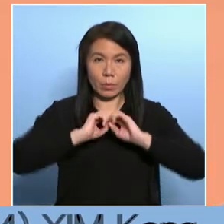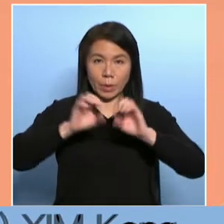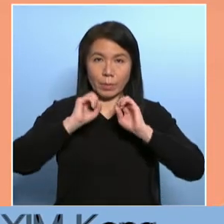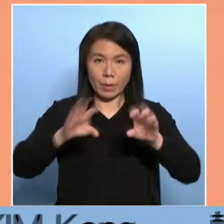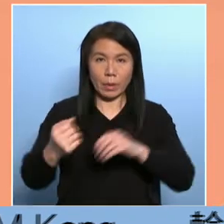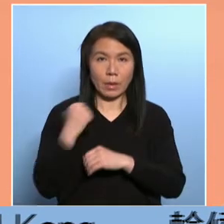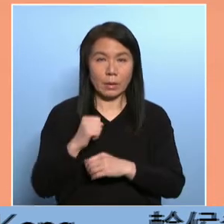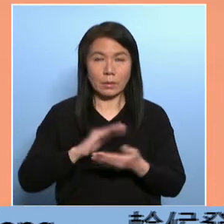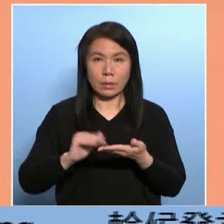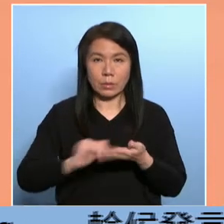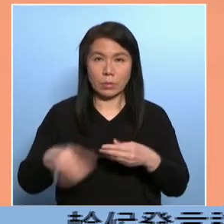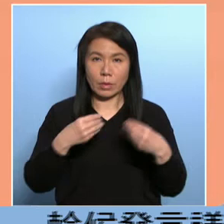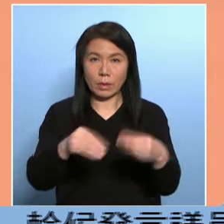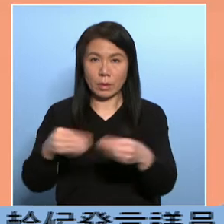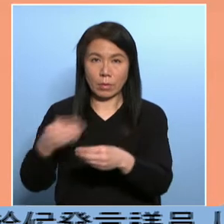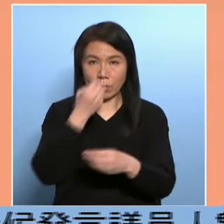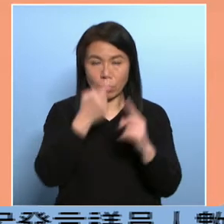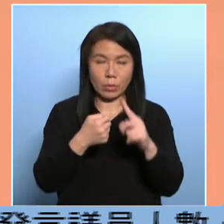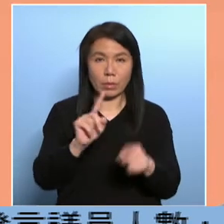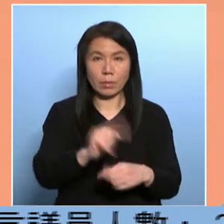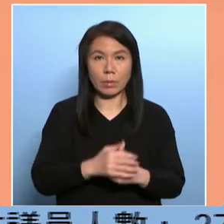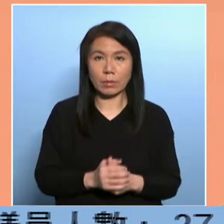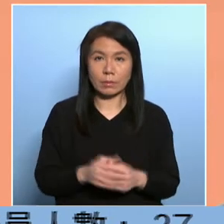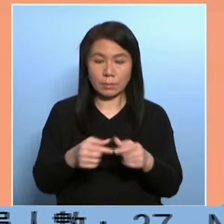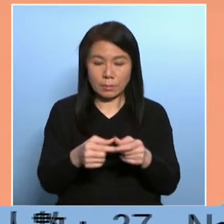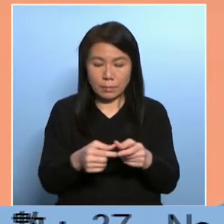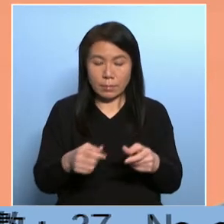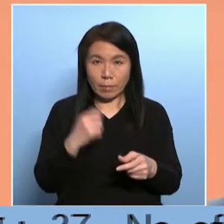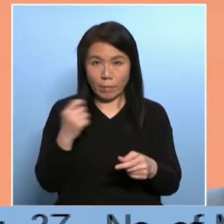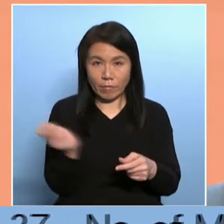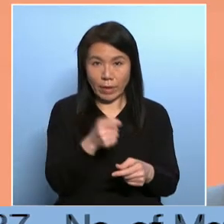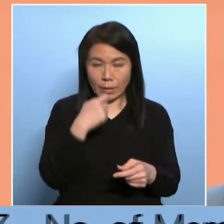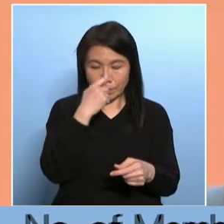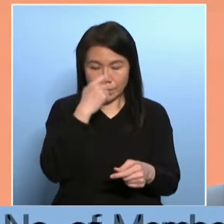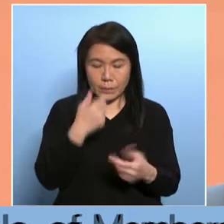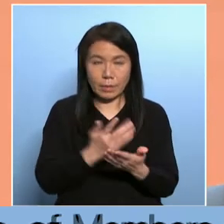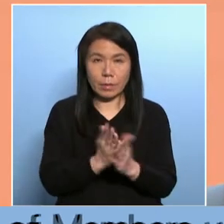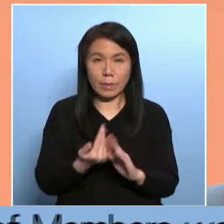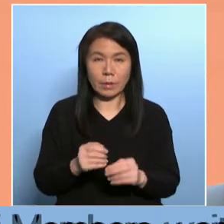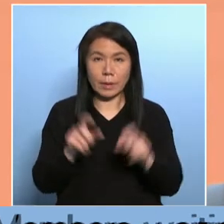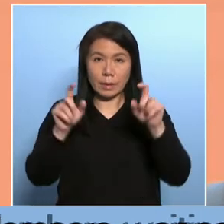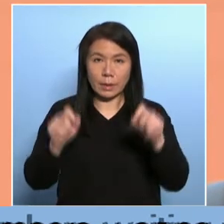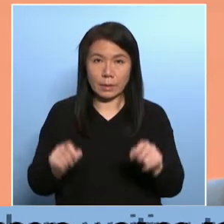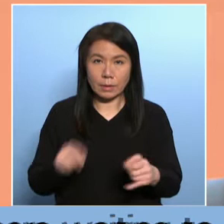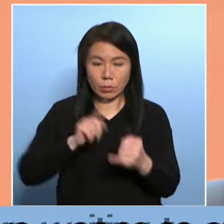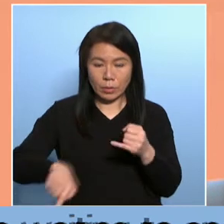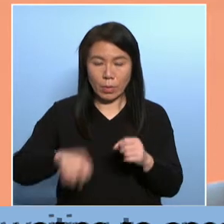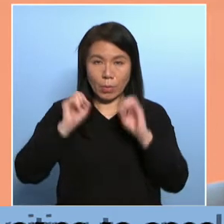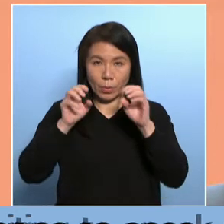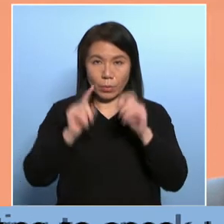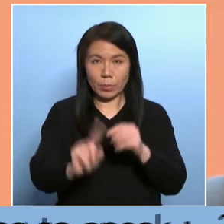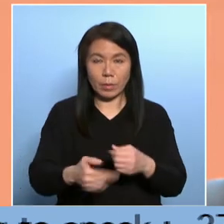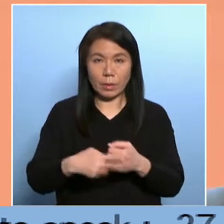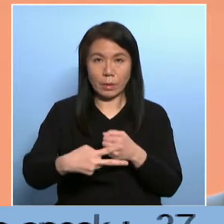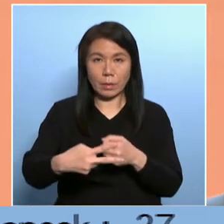and the district organizations to teach the public on how to do the test correctly and decode the